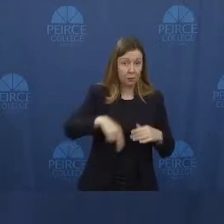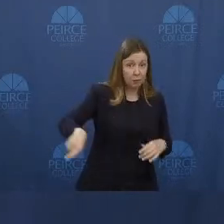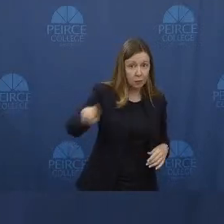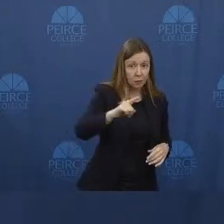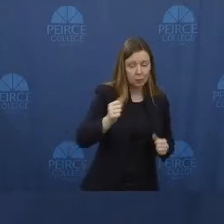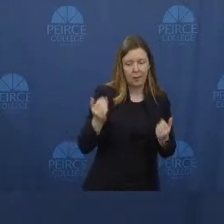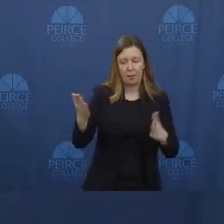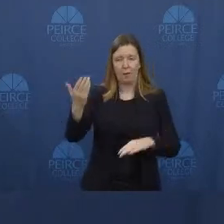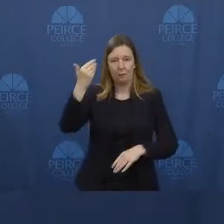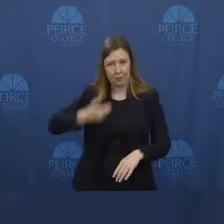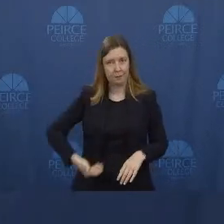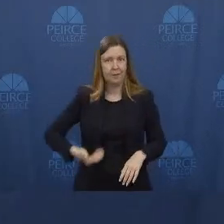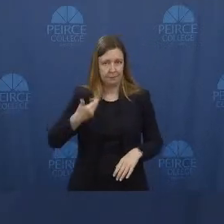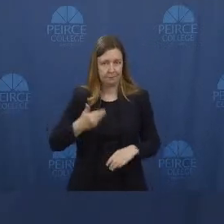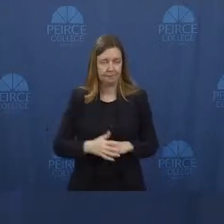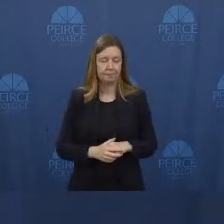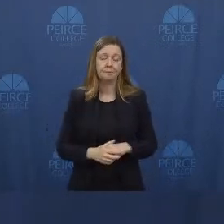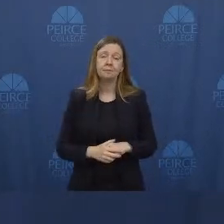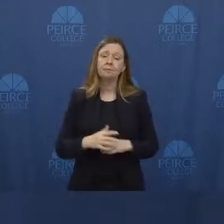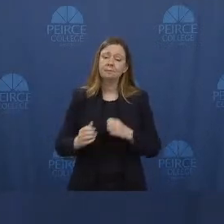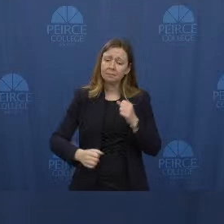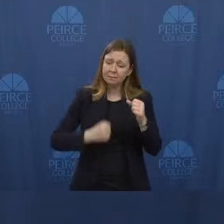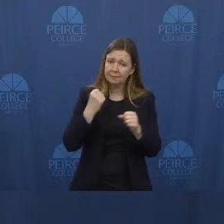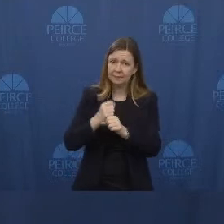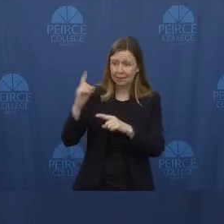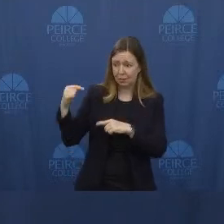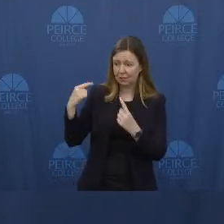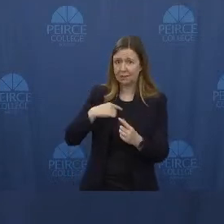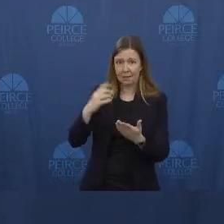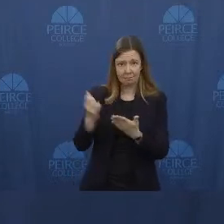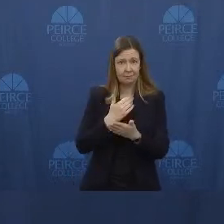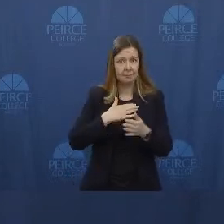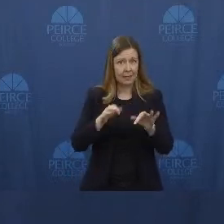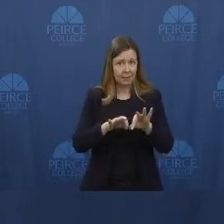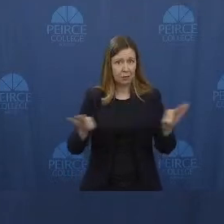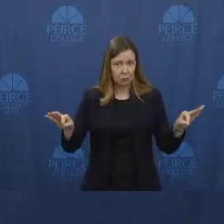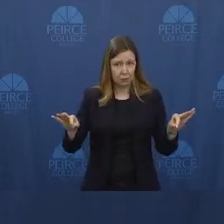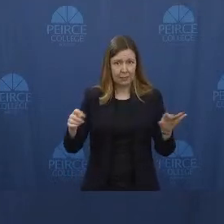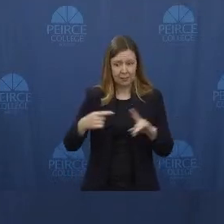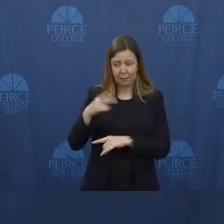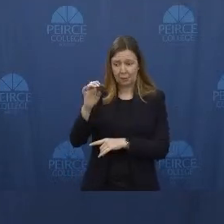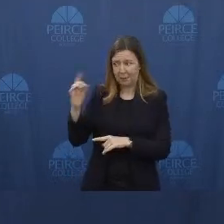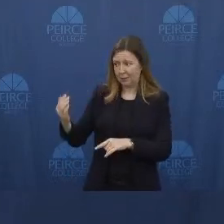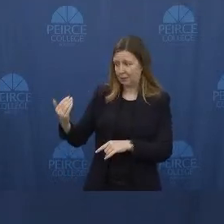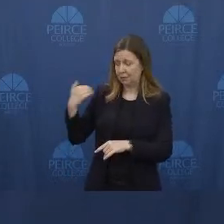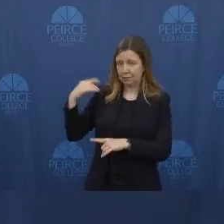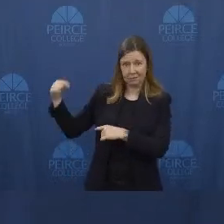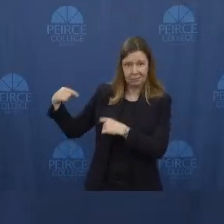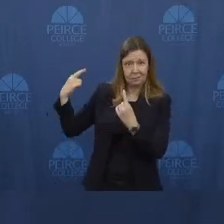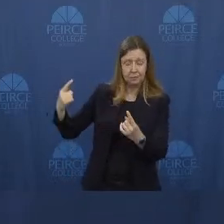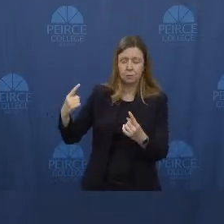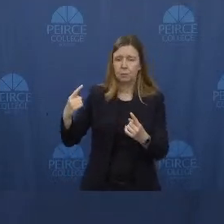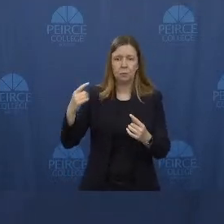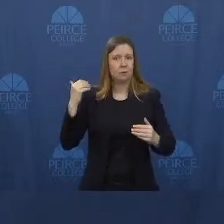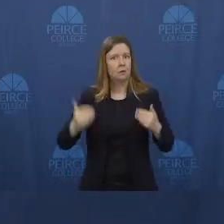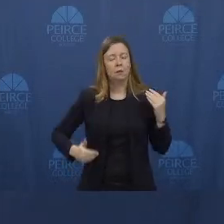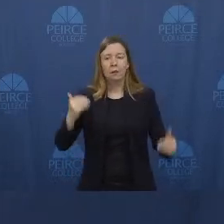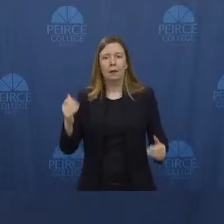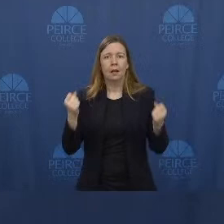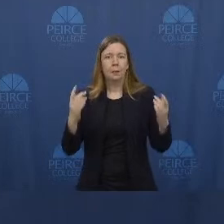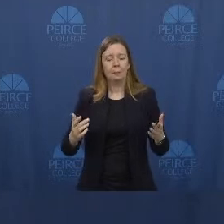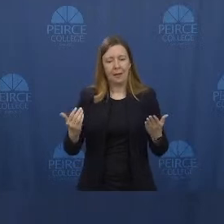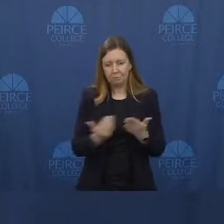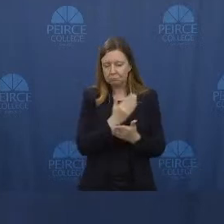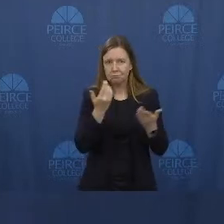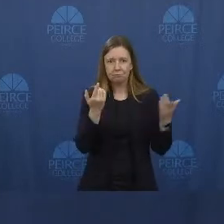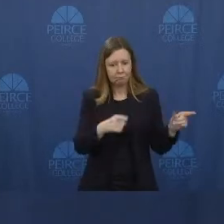and me. The years since I received my degree from Peirce have been a whirlwind of adventures that I